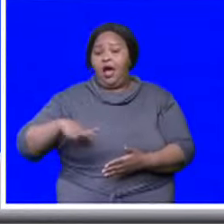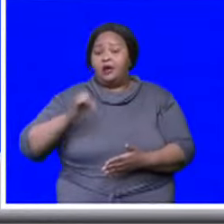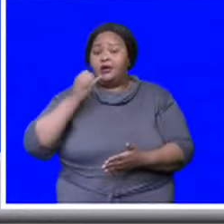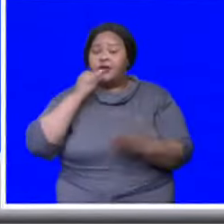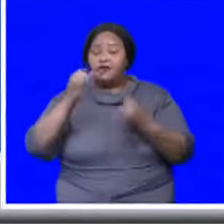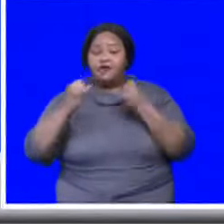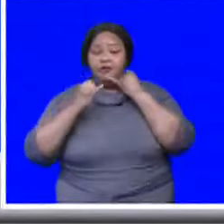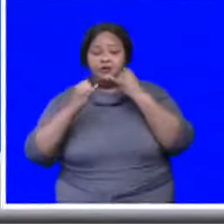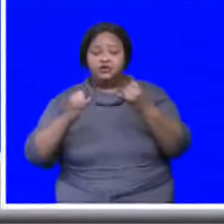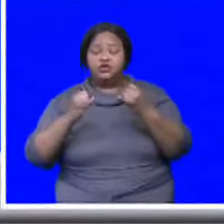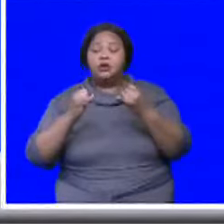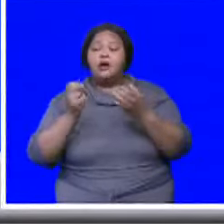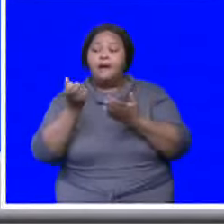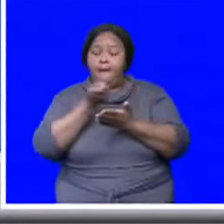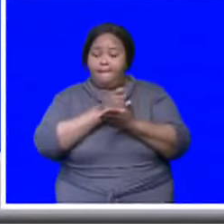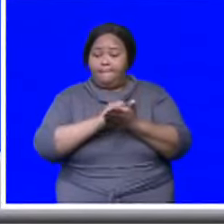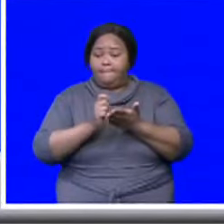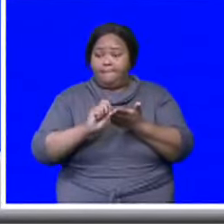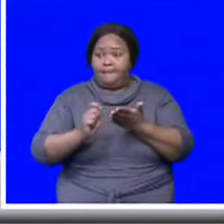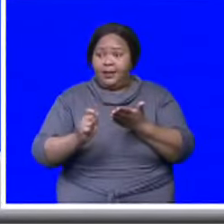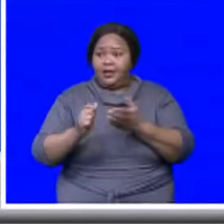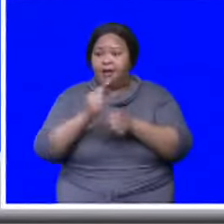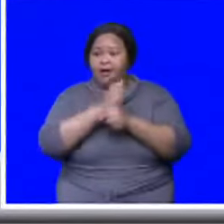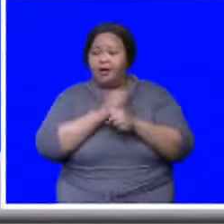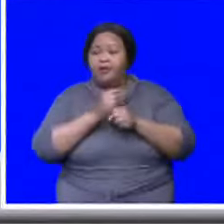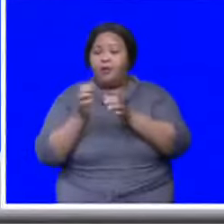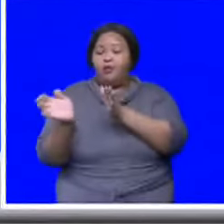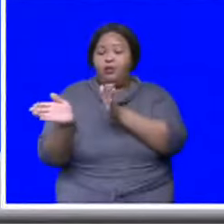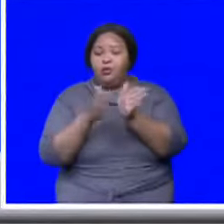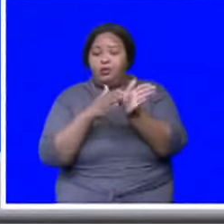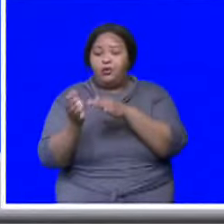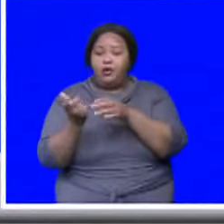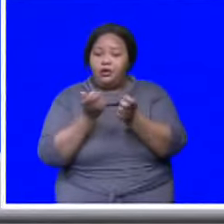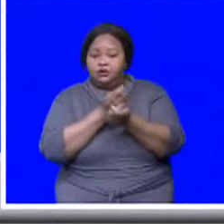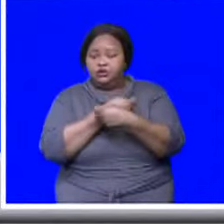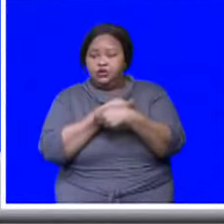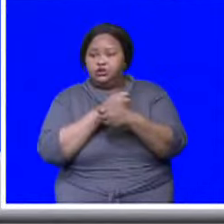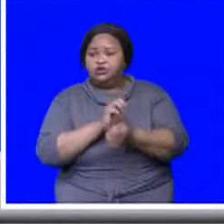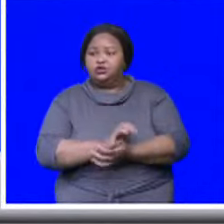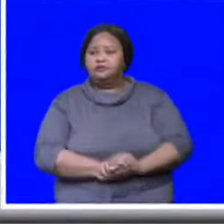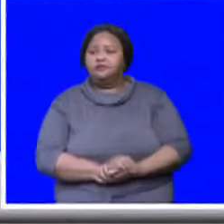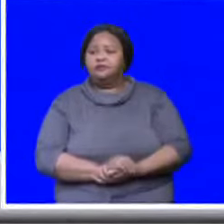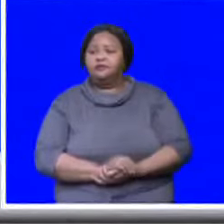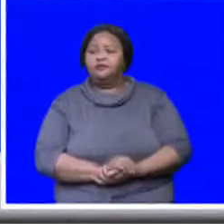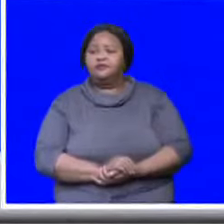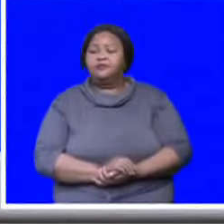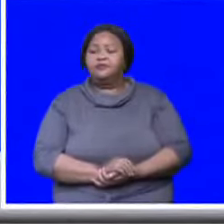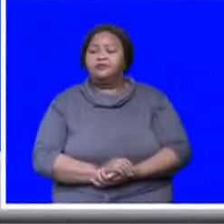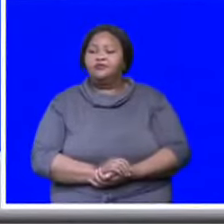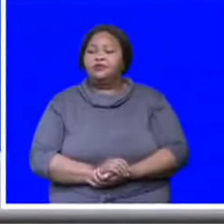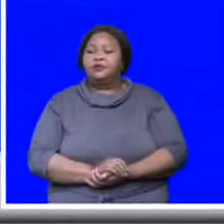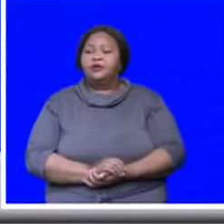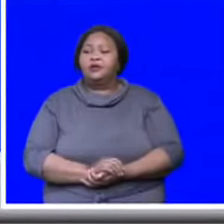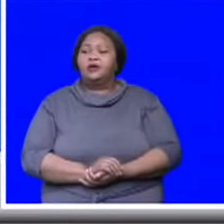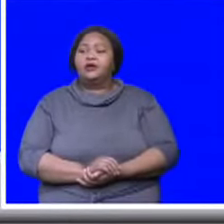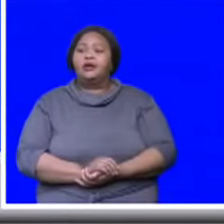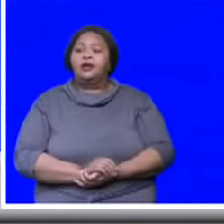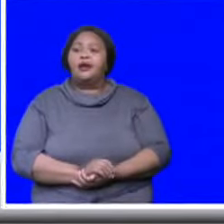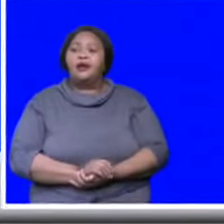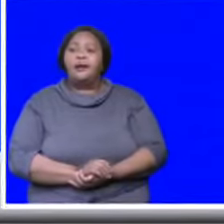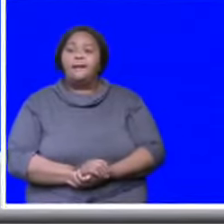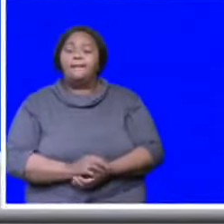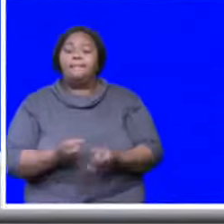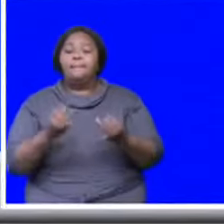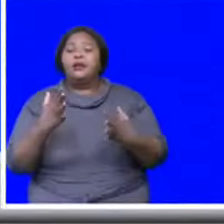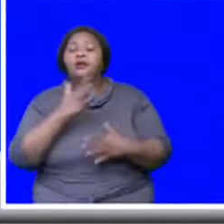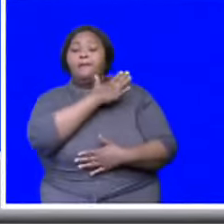I announced at the informal stock-taking plenary yesterday, I have requested pairings of ministers to support the presidency in some of the